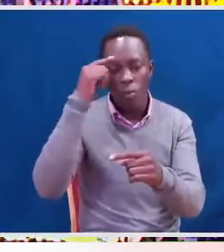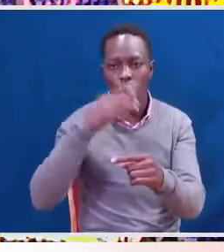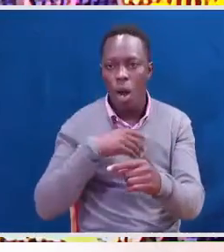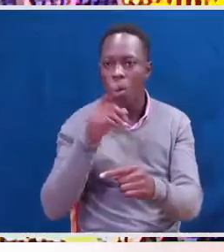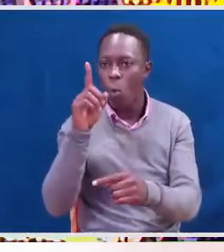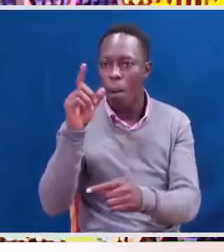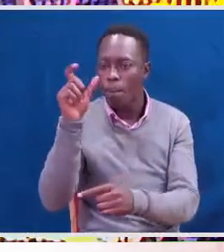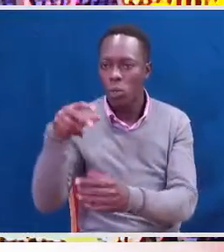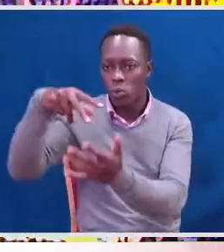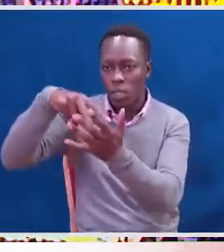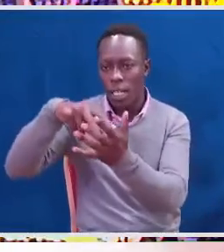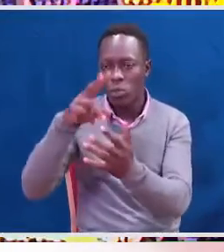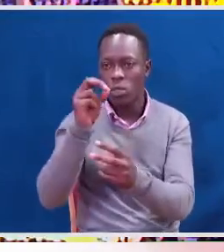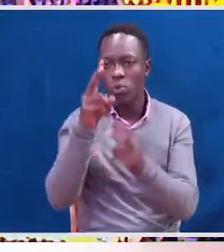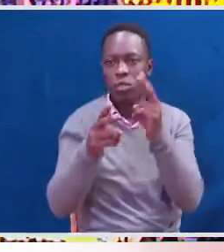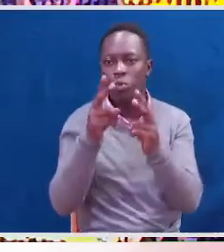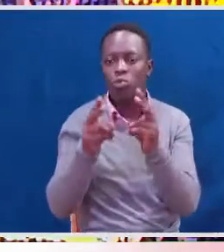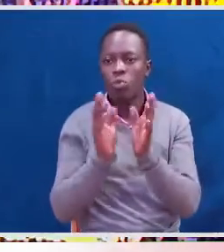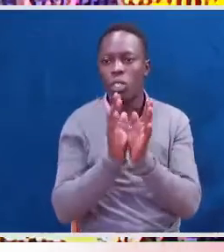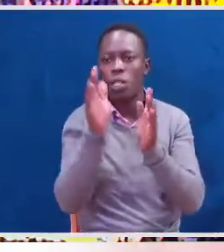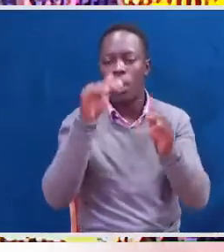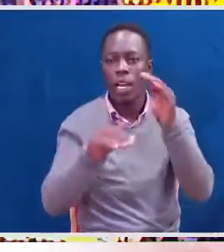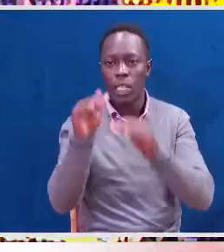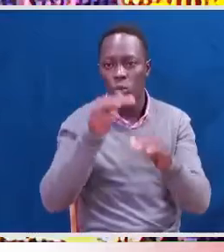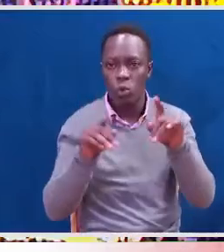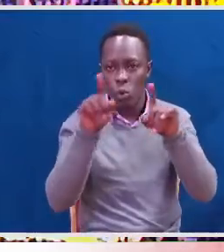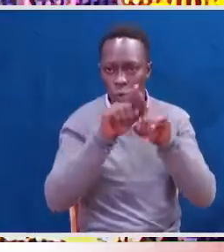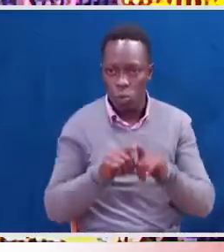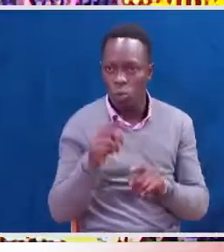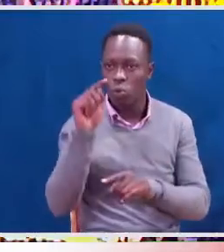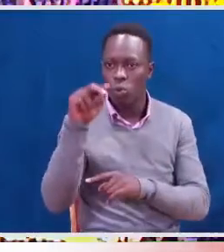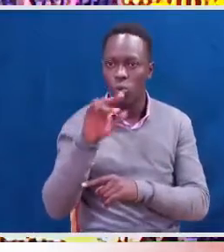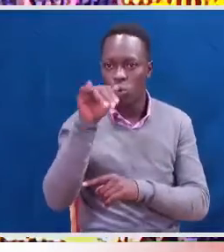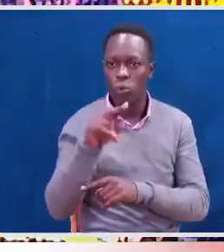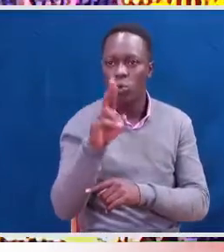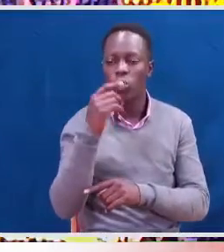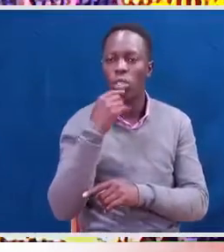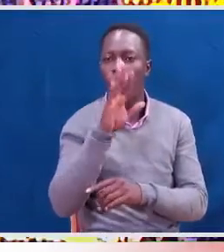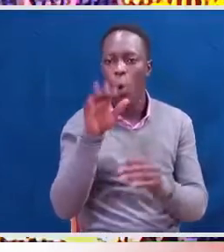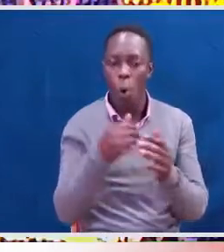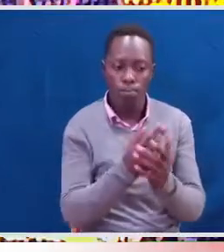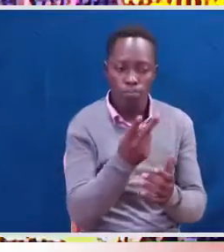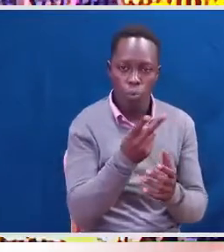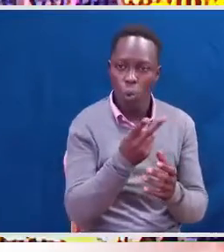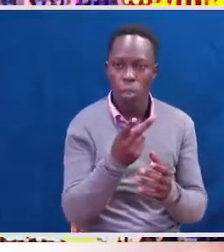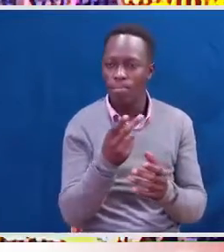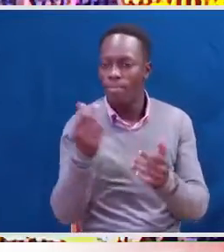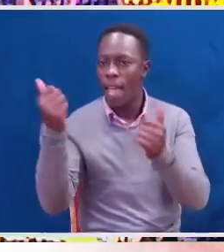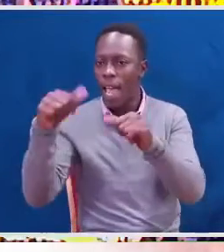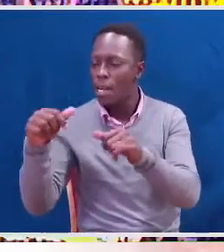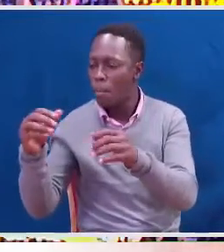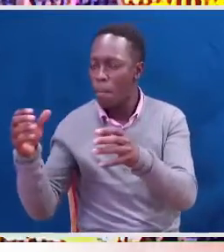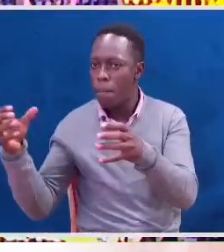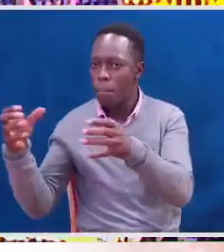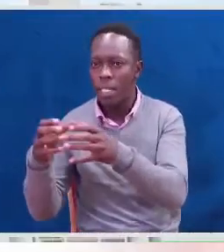presidential candidate in the 2022 general election. However, Tuju says that all willing parties are invited to join the new